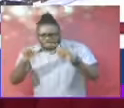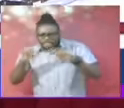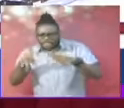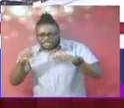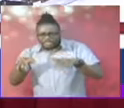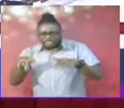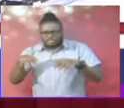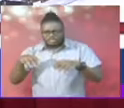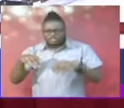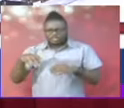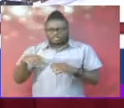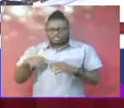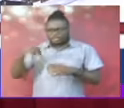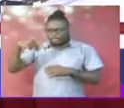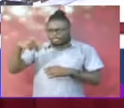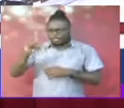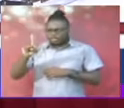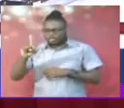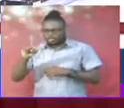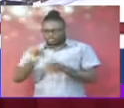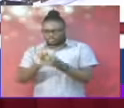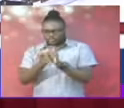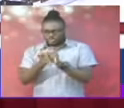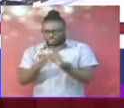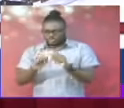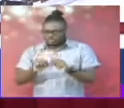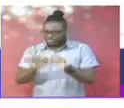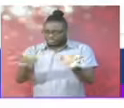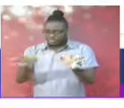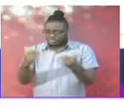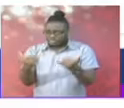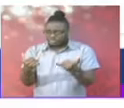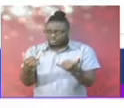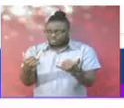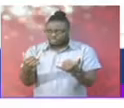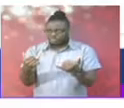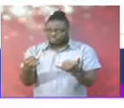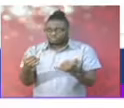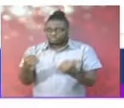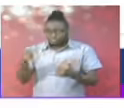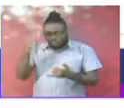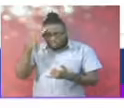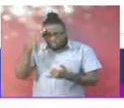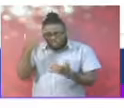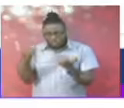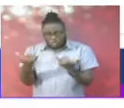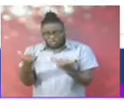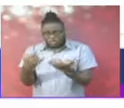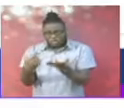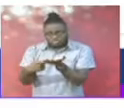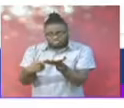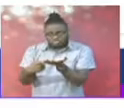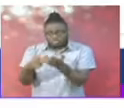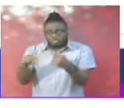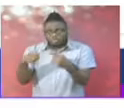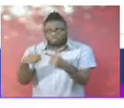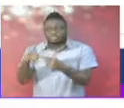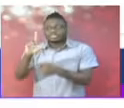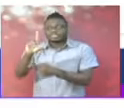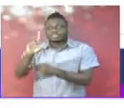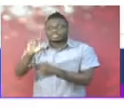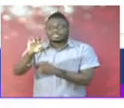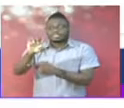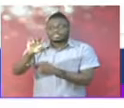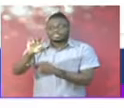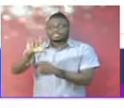of lately, there has been much talk around the Delta variant. I know that it has been affirmed that